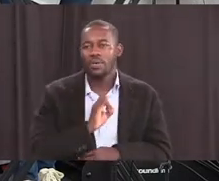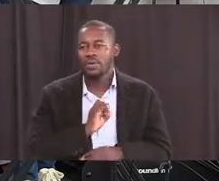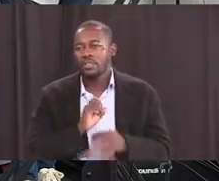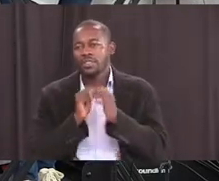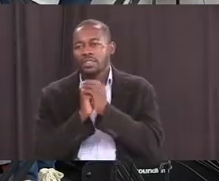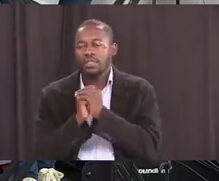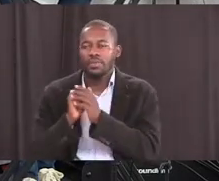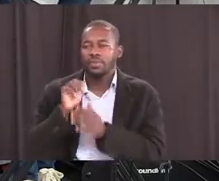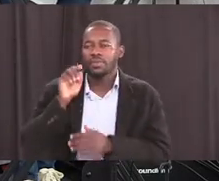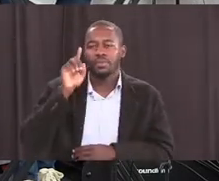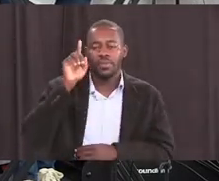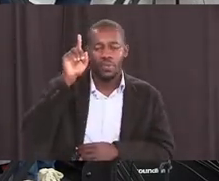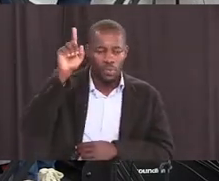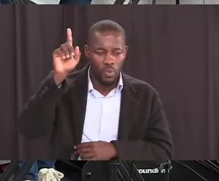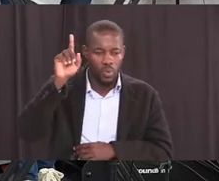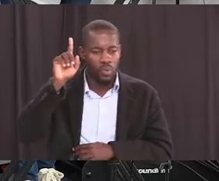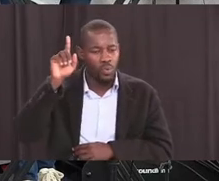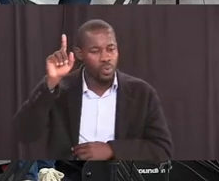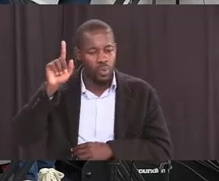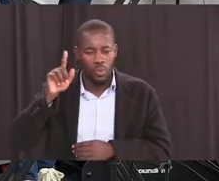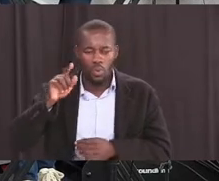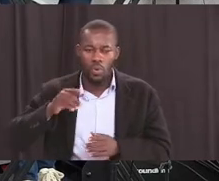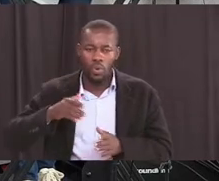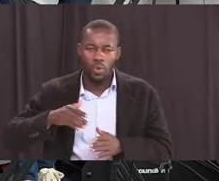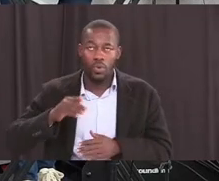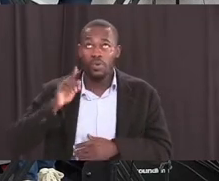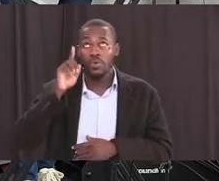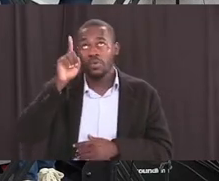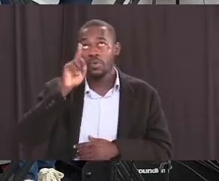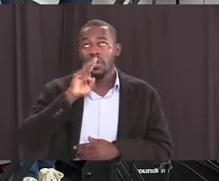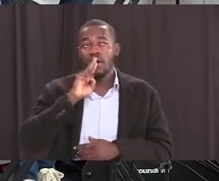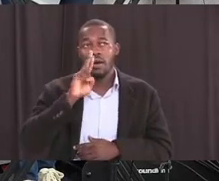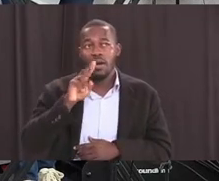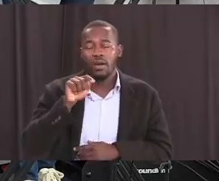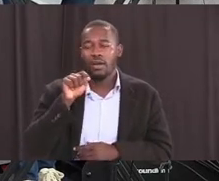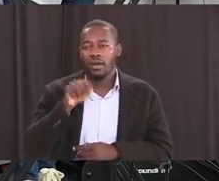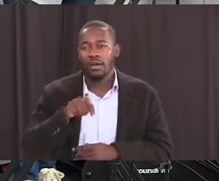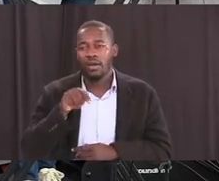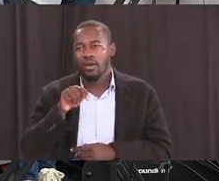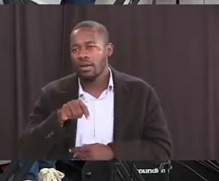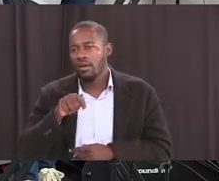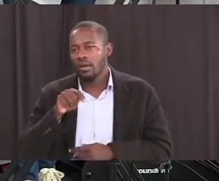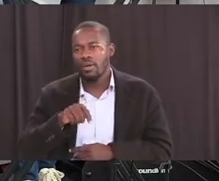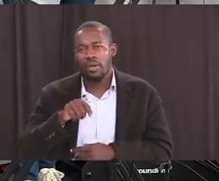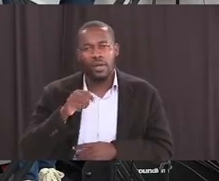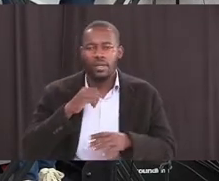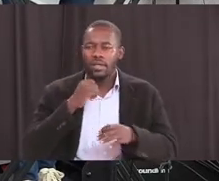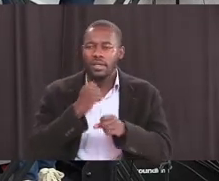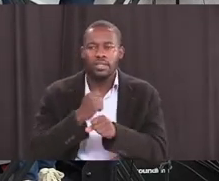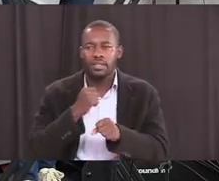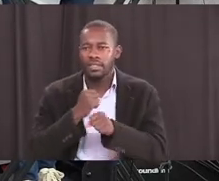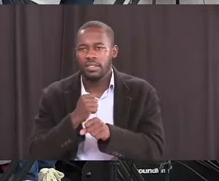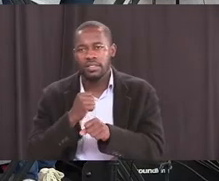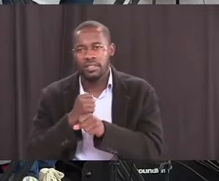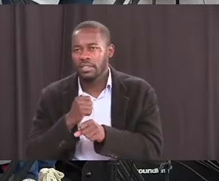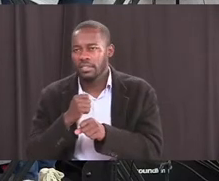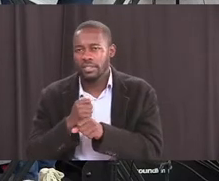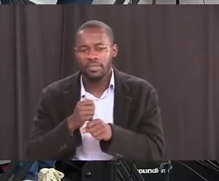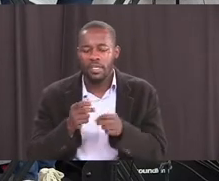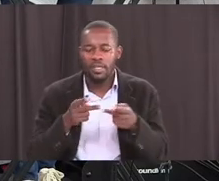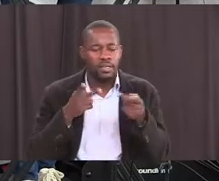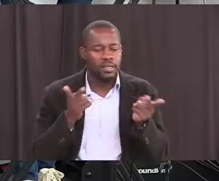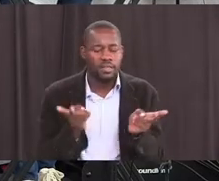I worship you. You are here, working in